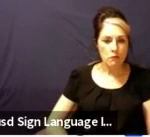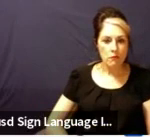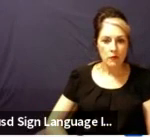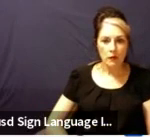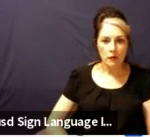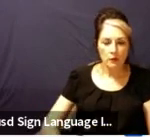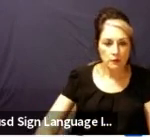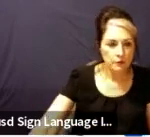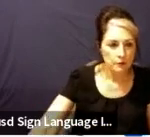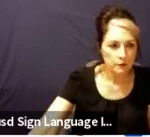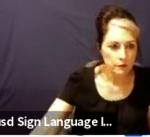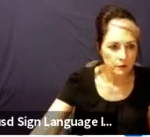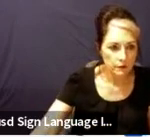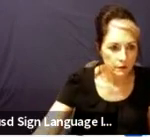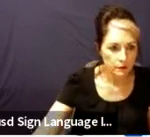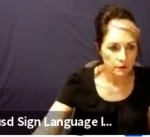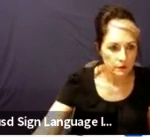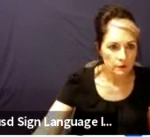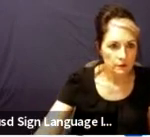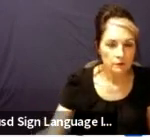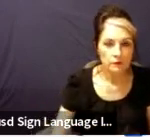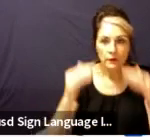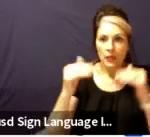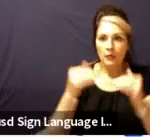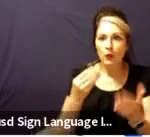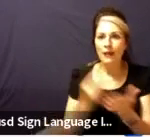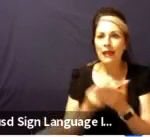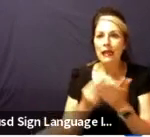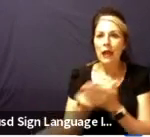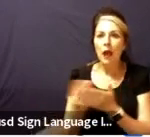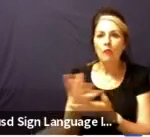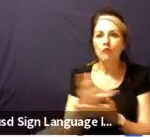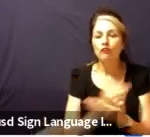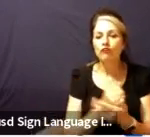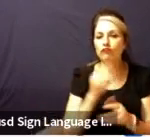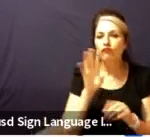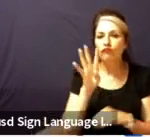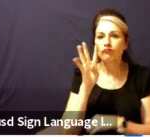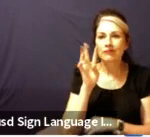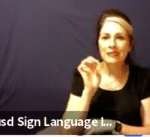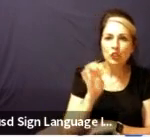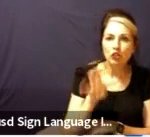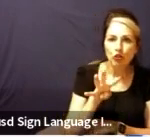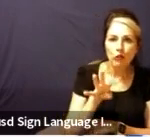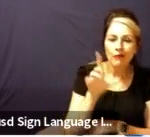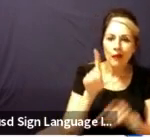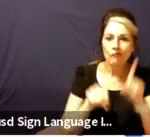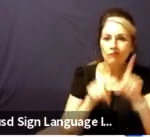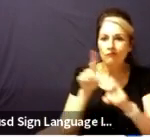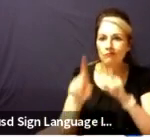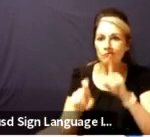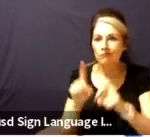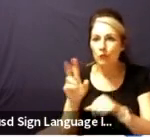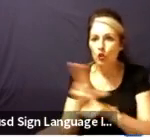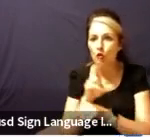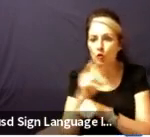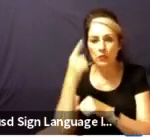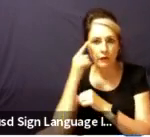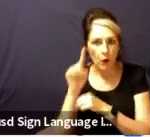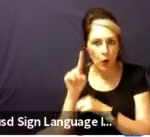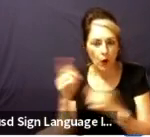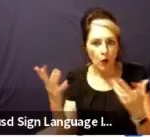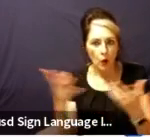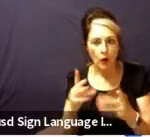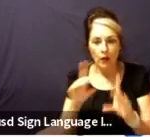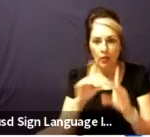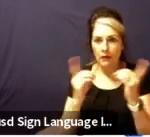The next portion is the income survey. The income survey we're using for, the district